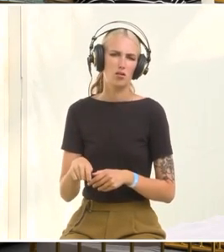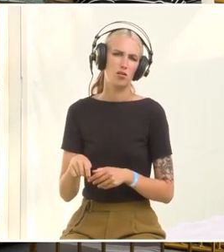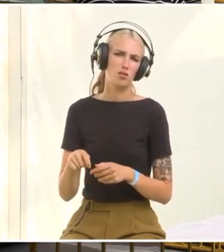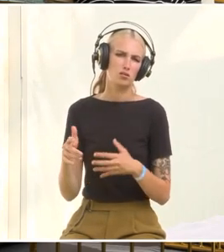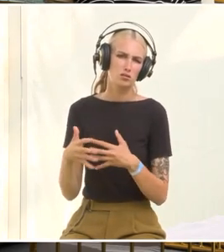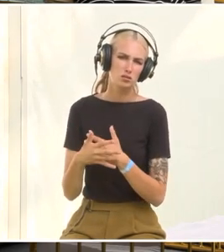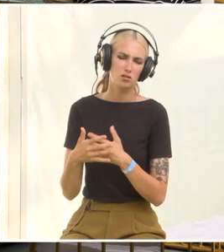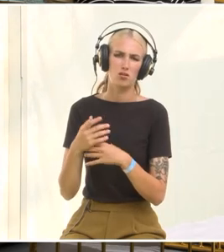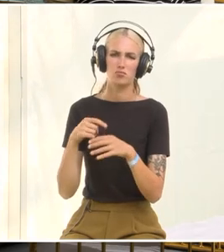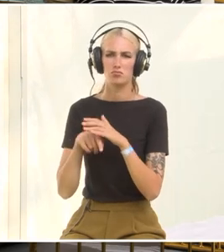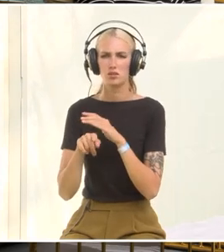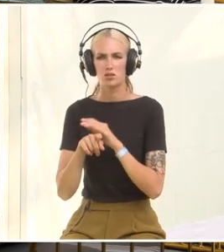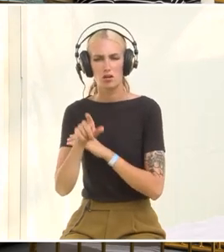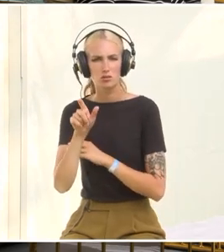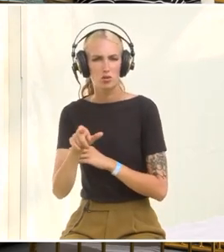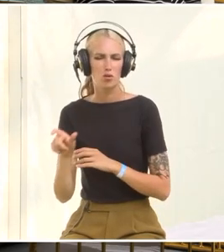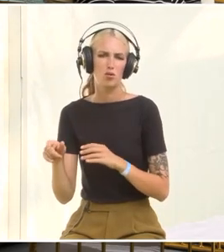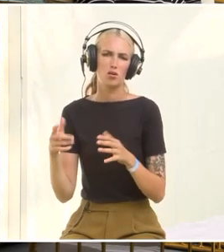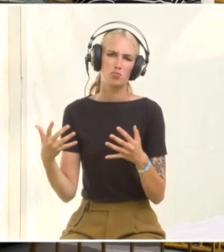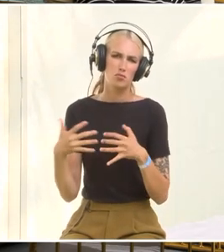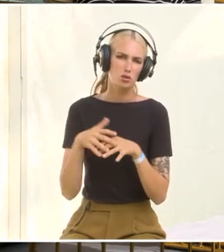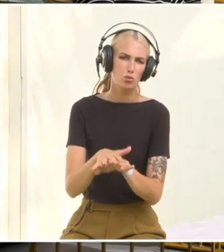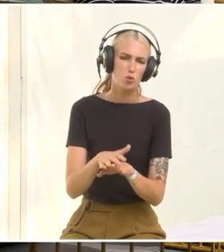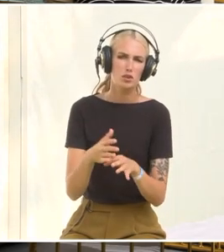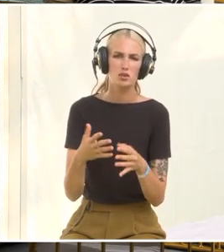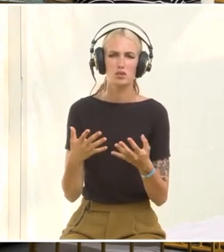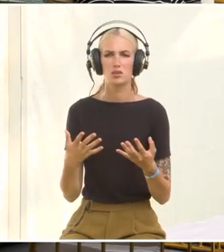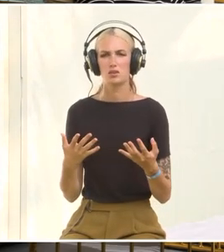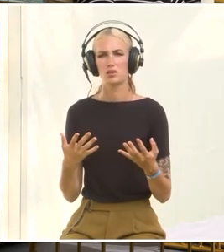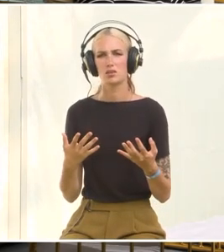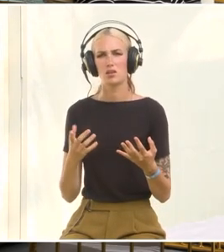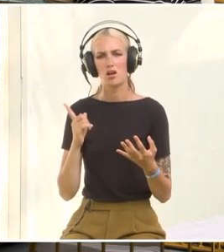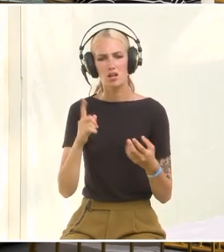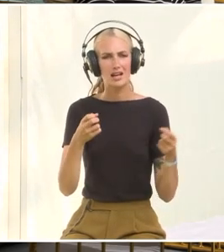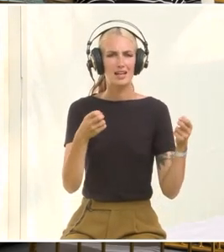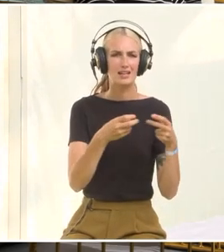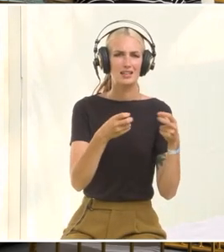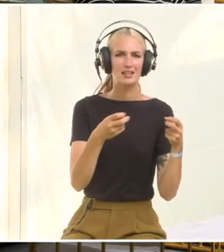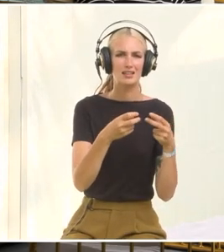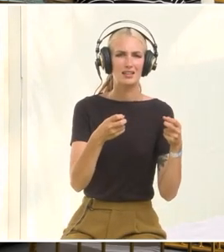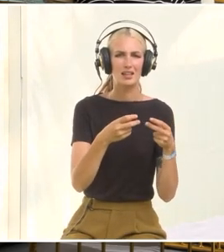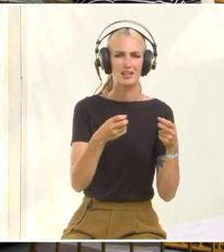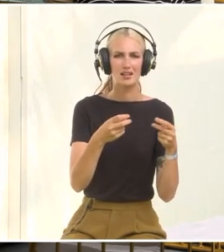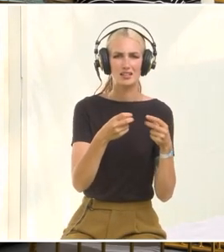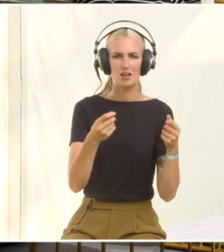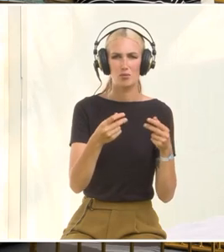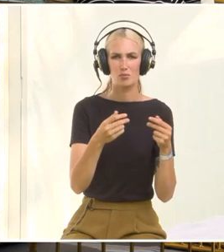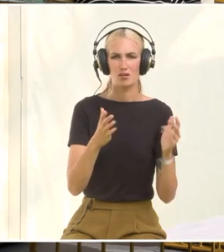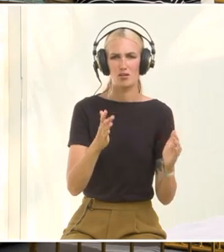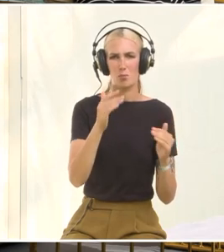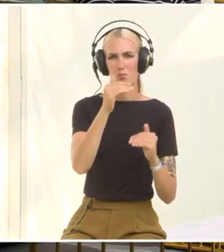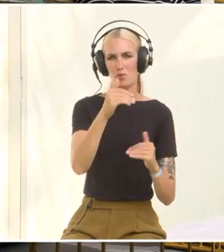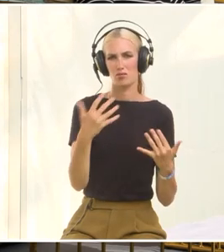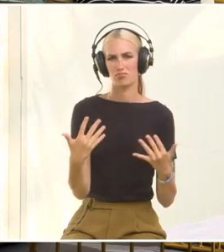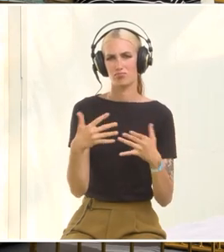from migration and integration perspective, but still framing it with the digital transition framework. So